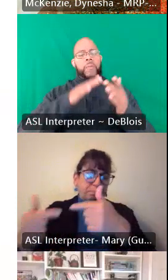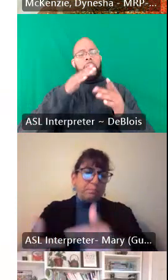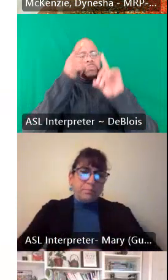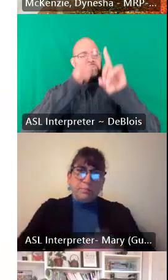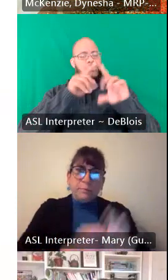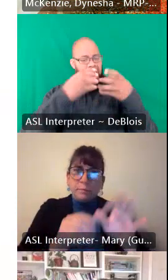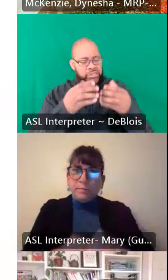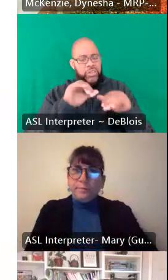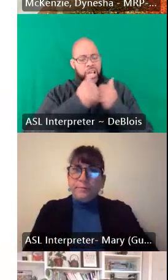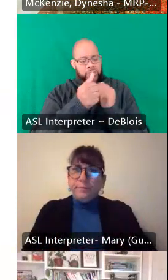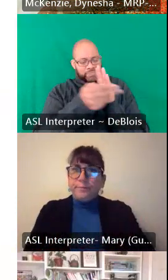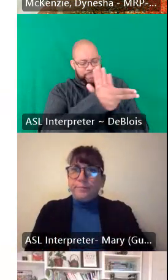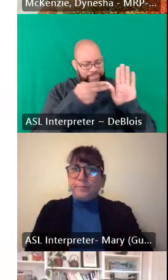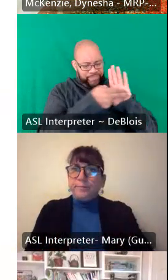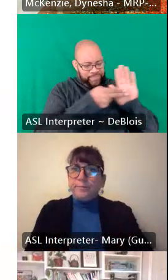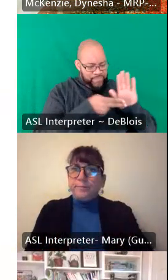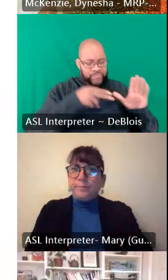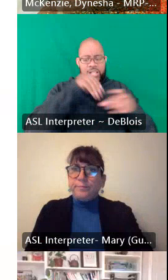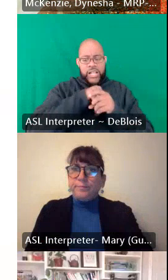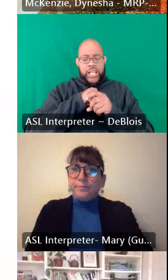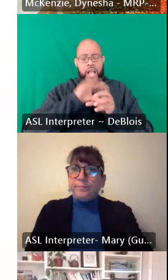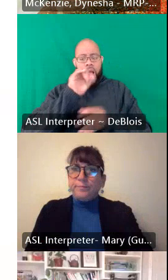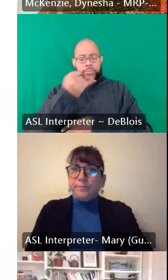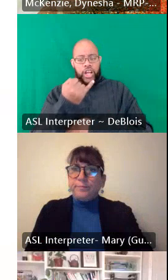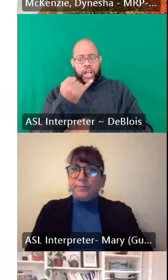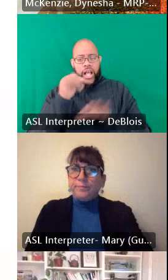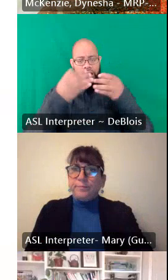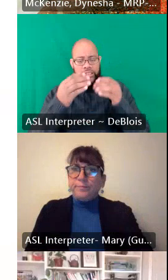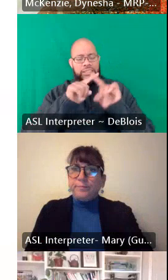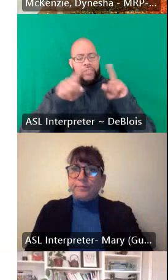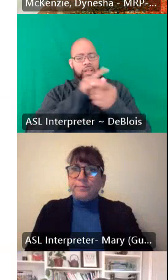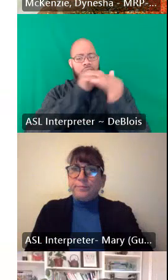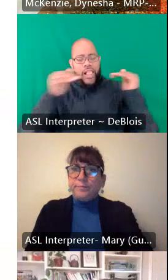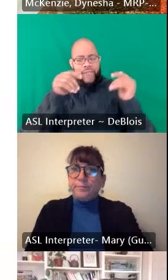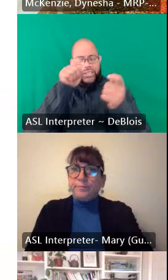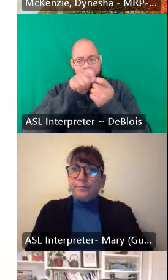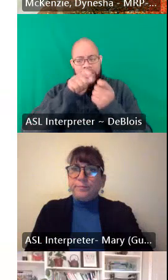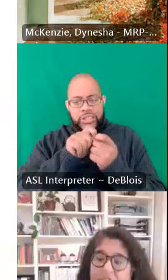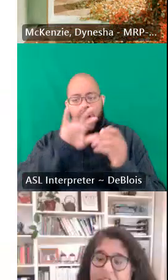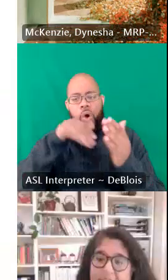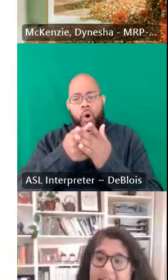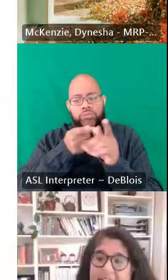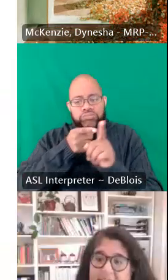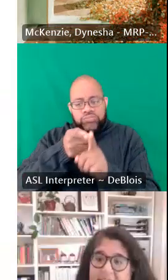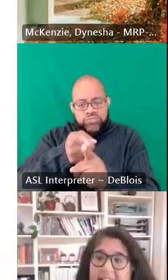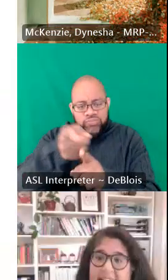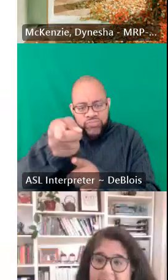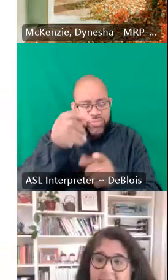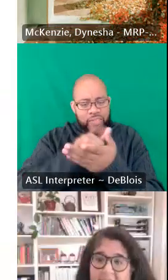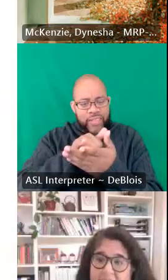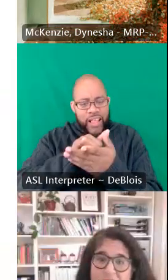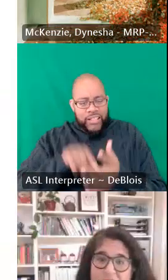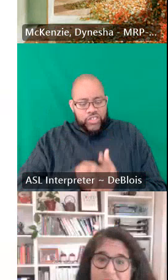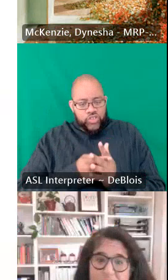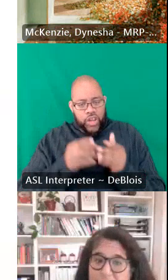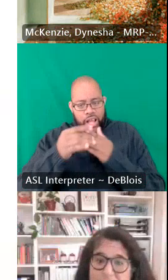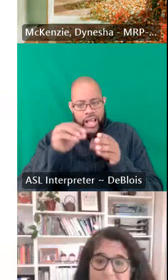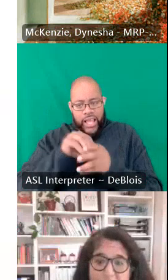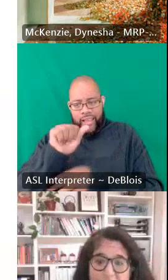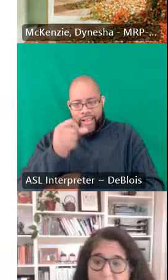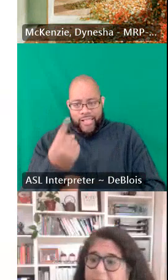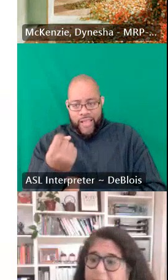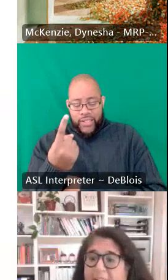how to classify within object classes at a different level of detail. It all stems from that initial guidance in A11. So if